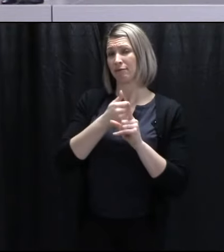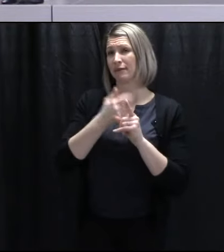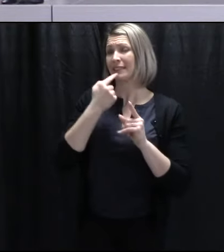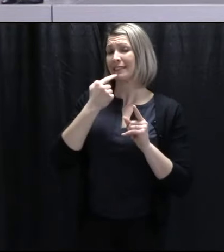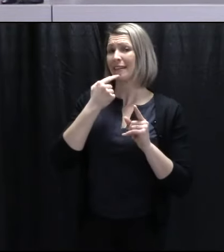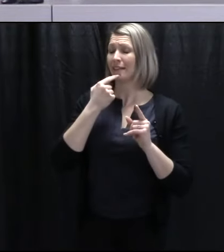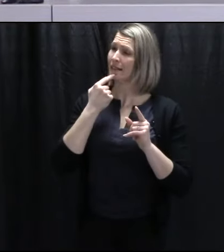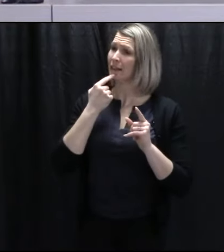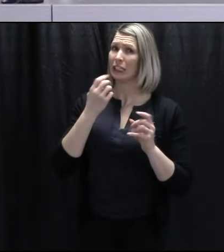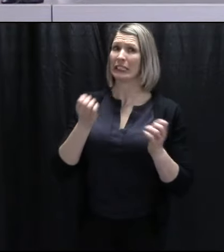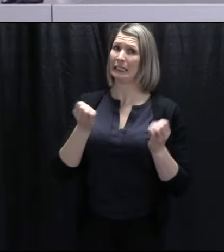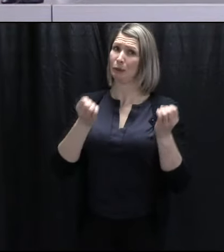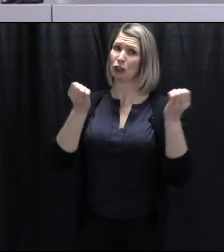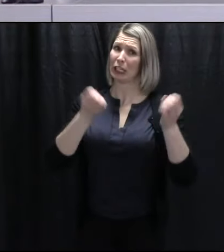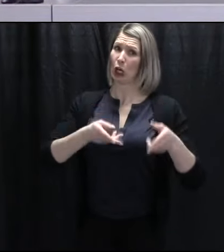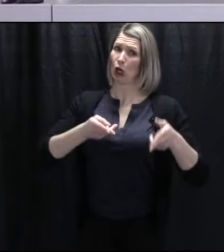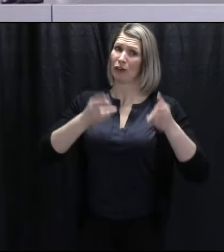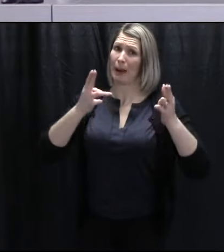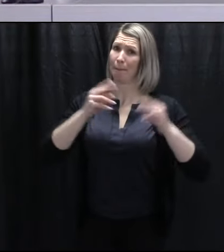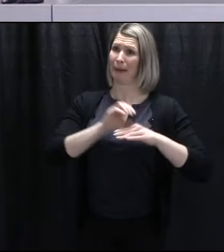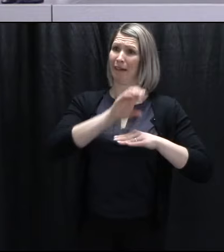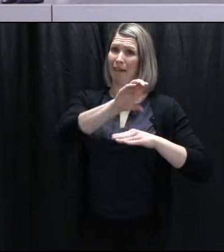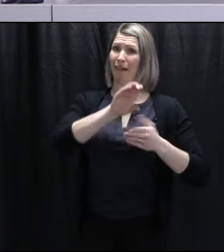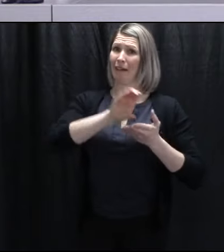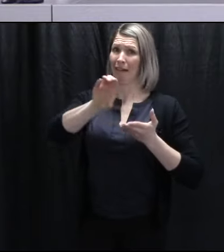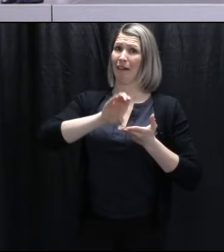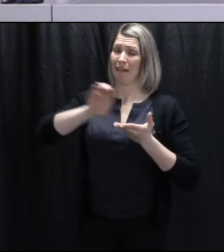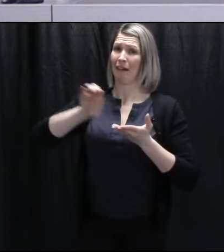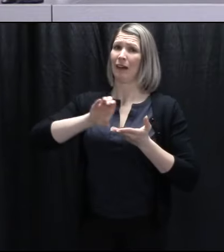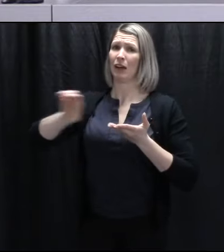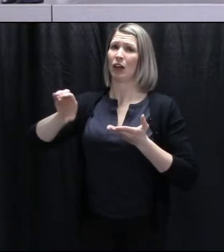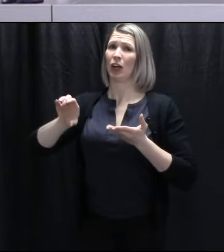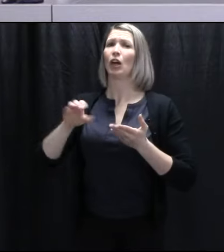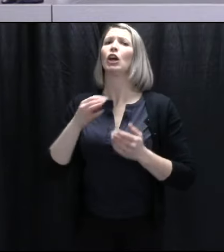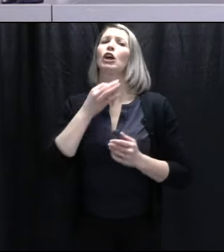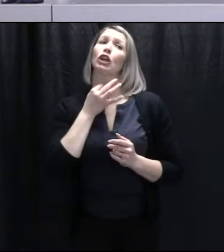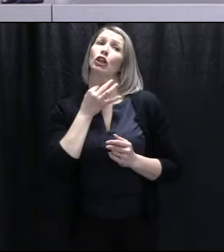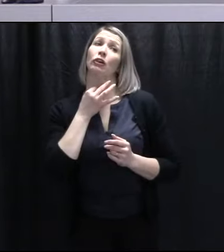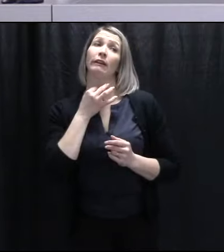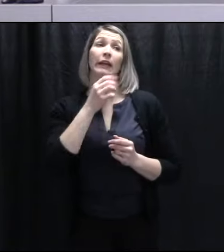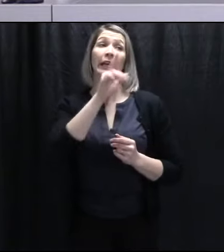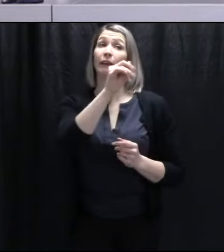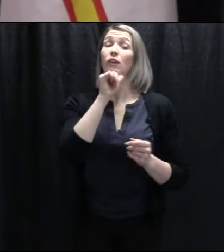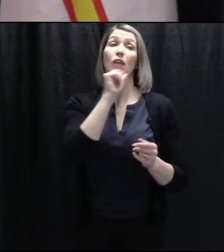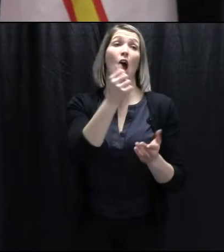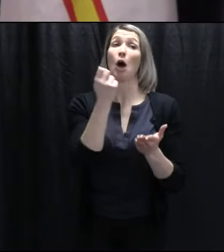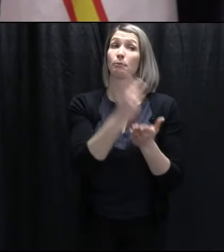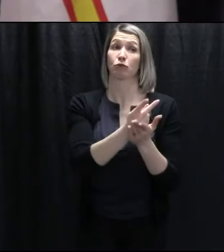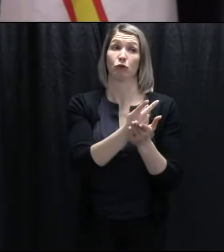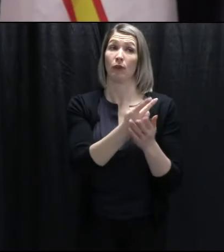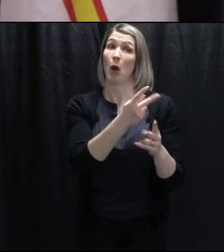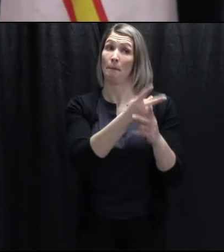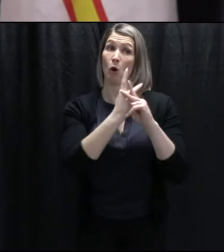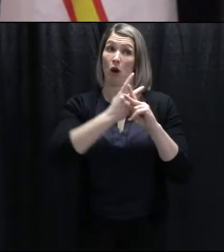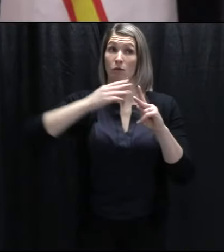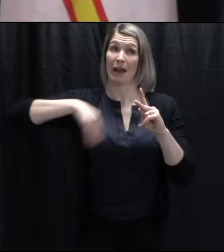is for the province to meet its financial obligations. Can you cover payroll without that loan? We can.